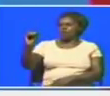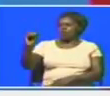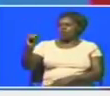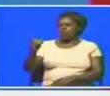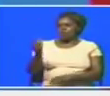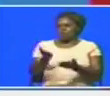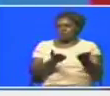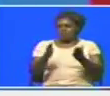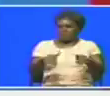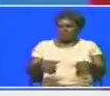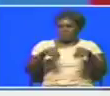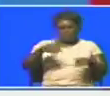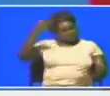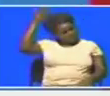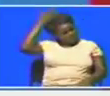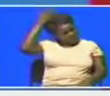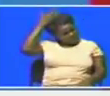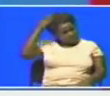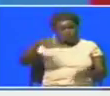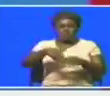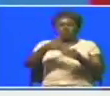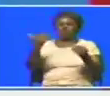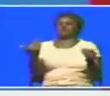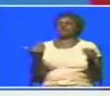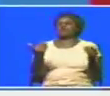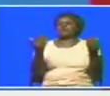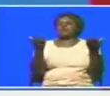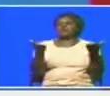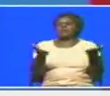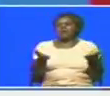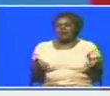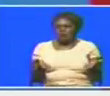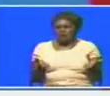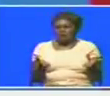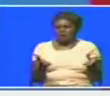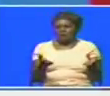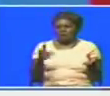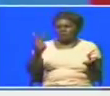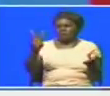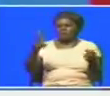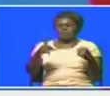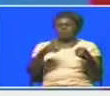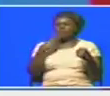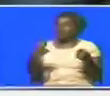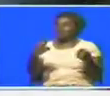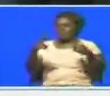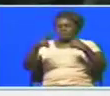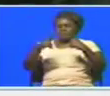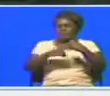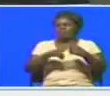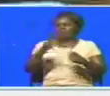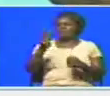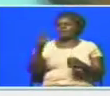services as they await the nurses to call off their strike now in its 127th day.